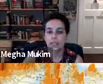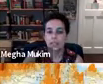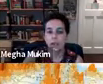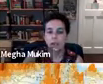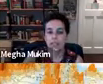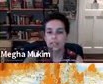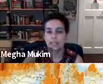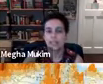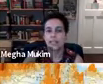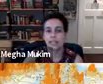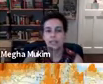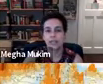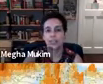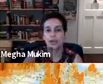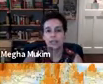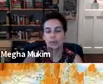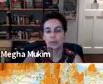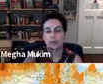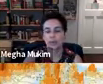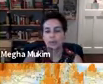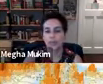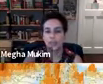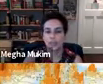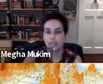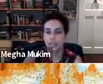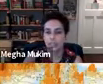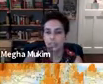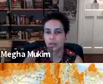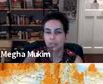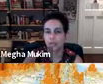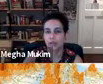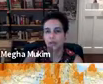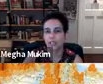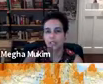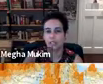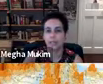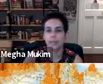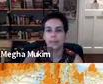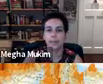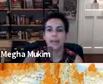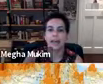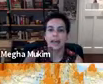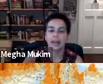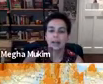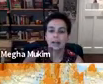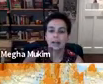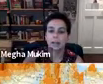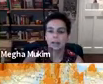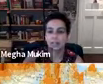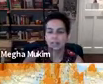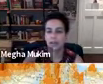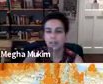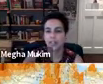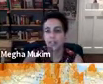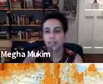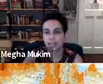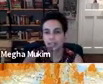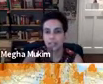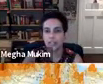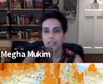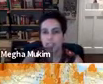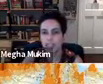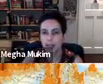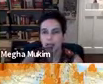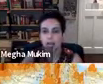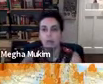to predict COVID-19 contagion risk hotspots for 53 cities across different regions. You have an example of Kinshasa